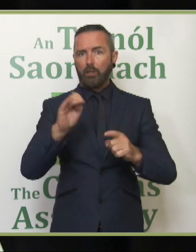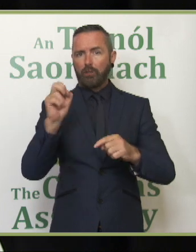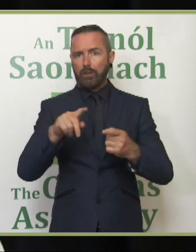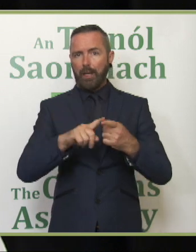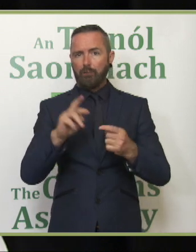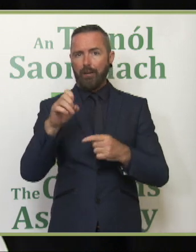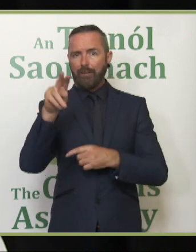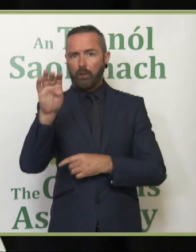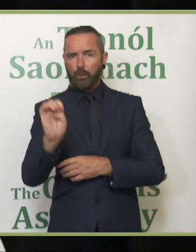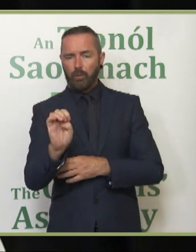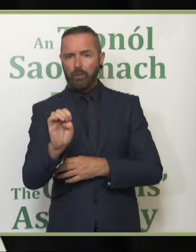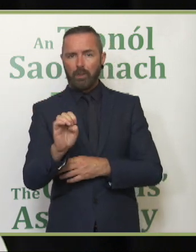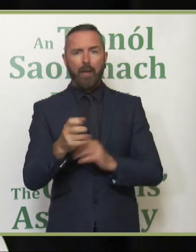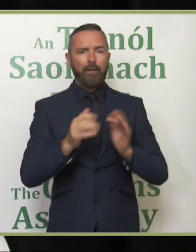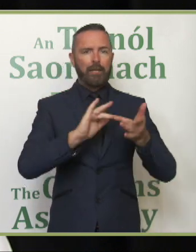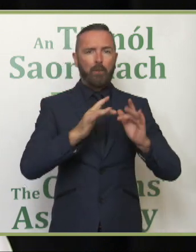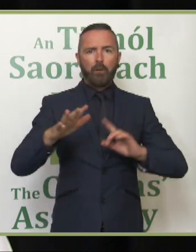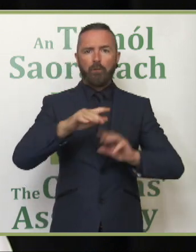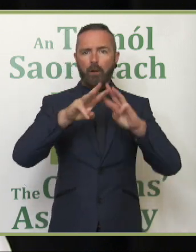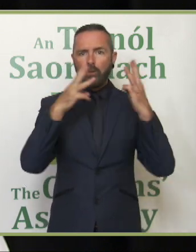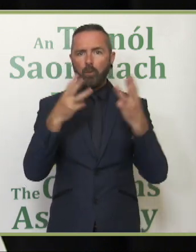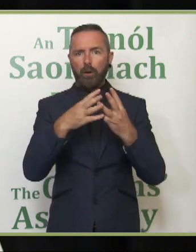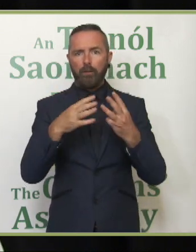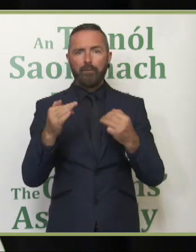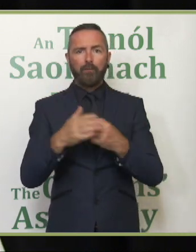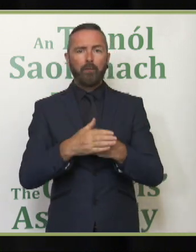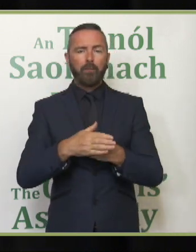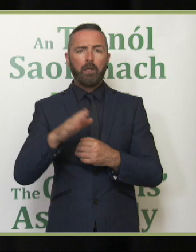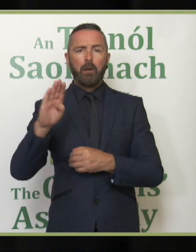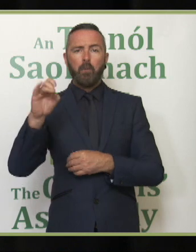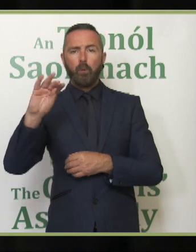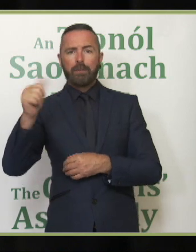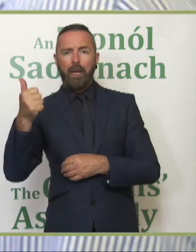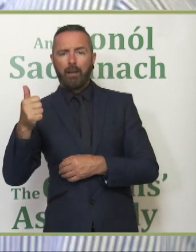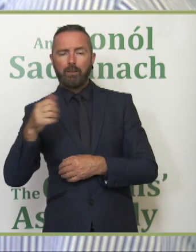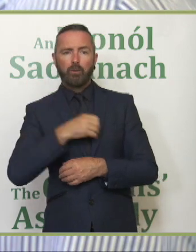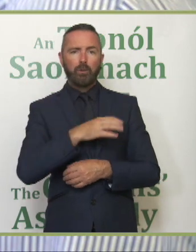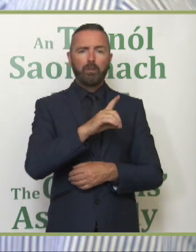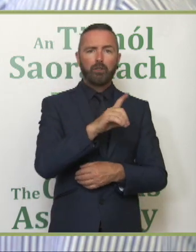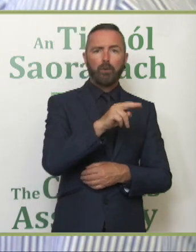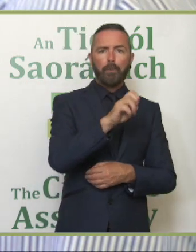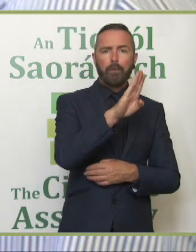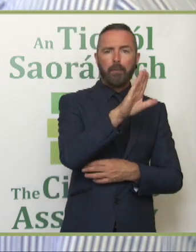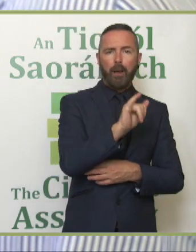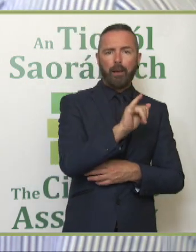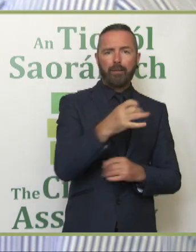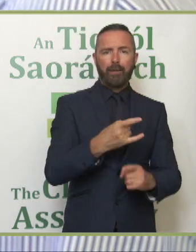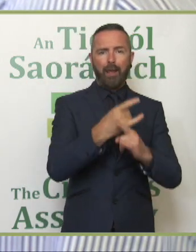around the world, from Bogota in Colombia to Dubai, to further our drugs enforcement activities.